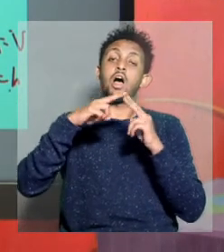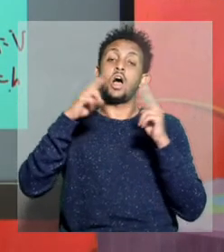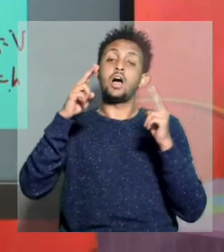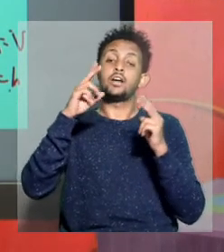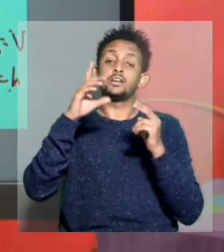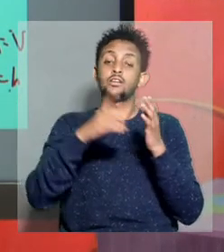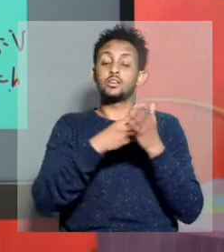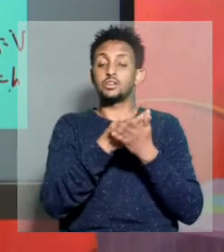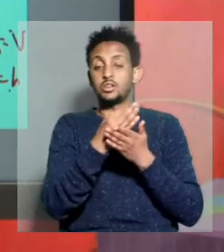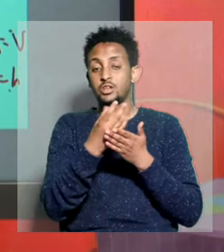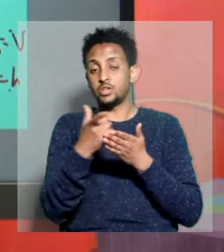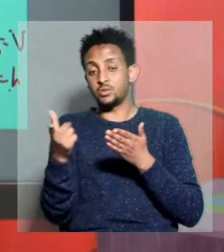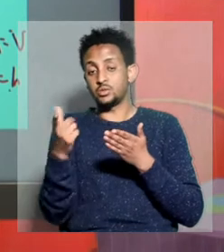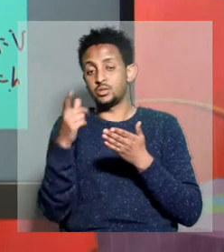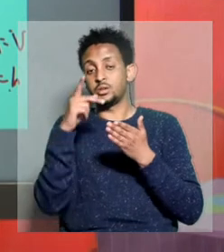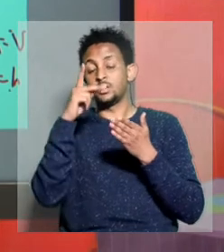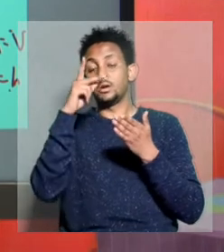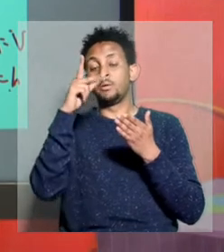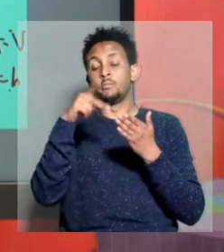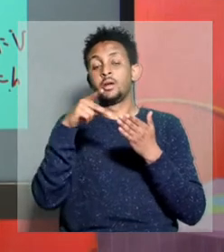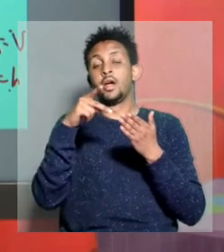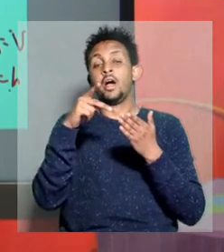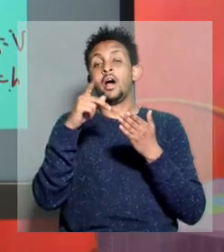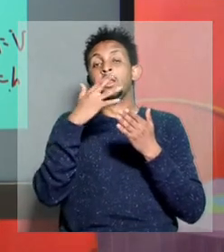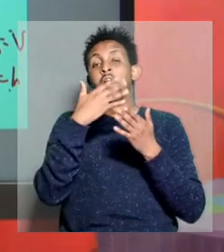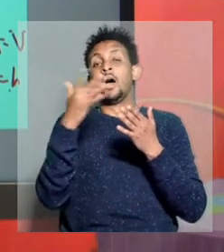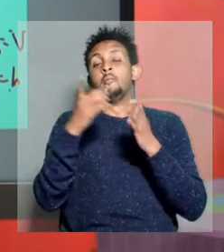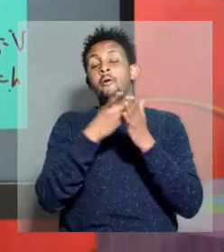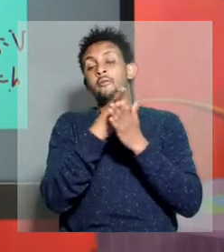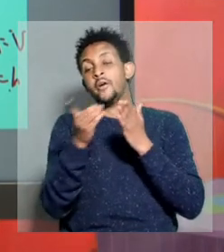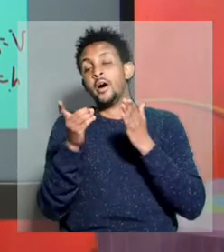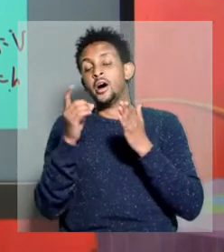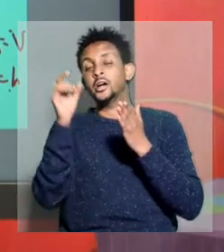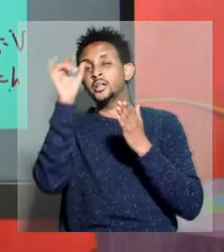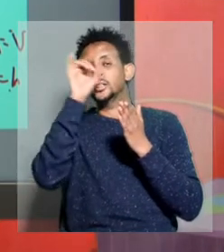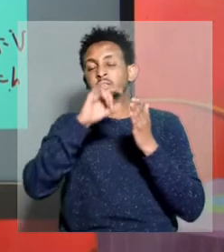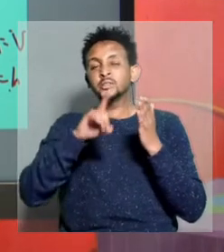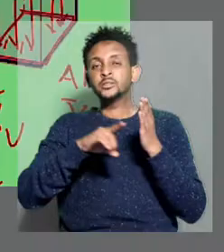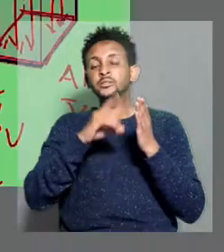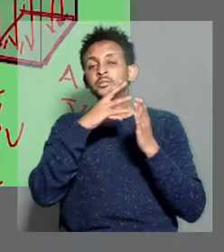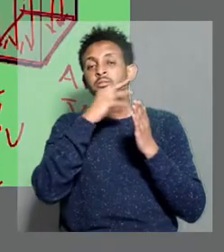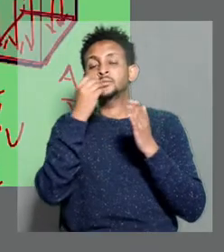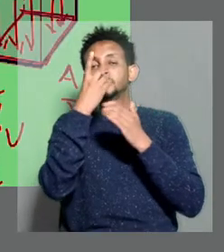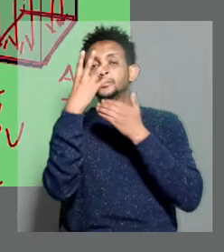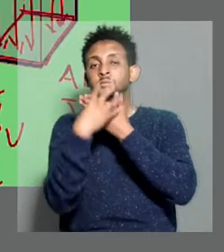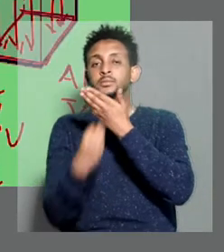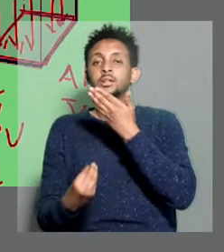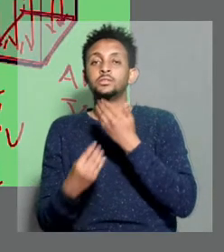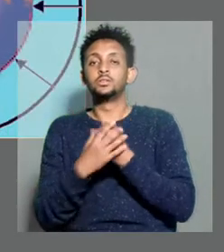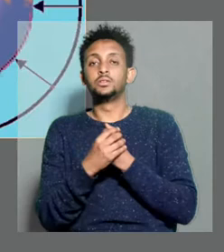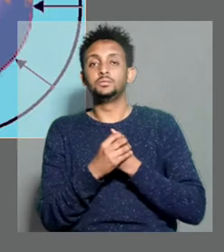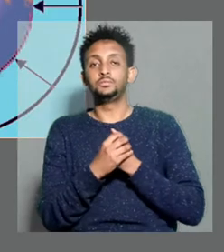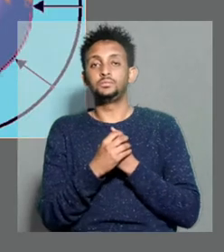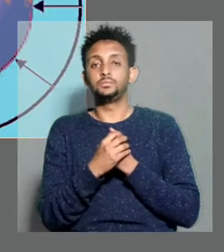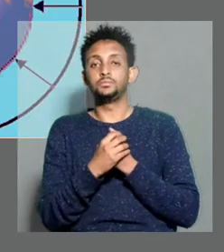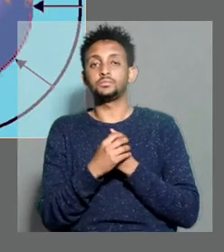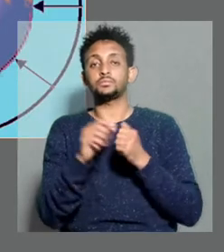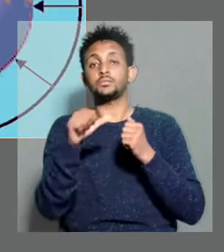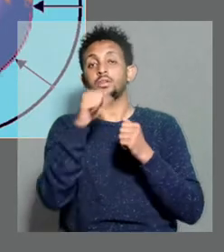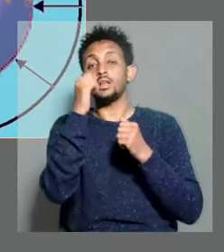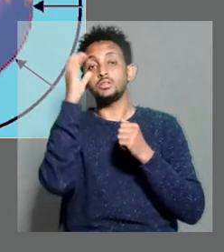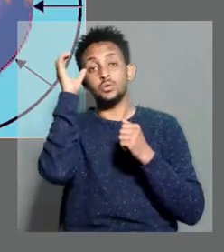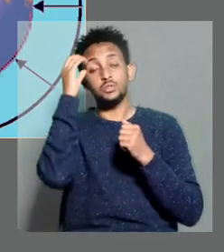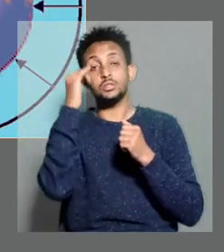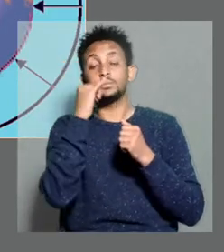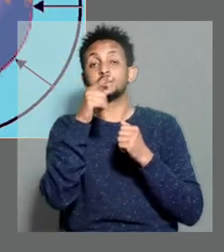pressure increase. So pressure P is related to type of fluid, depth, and gravity. The other